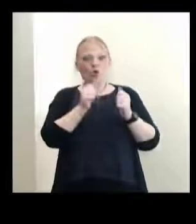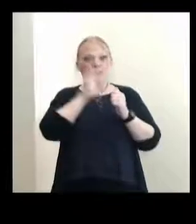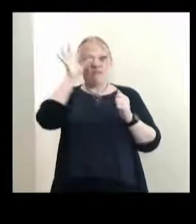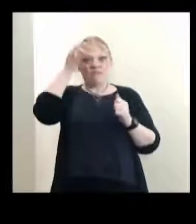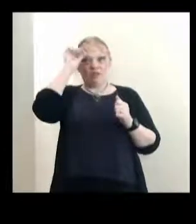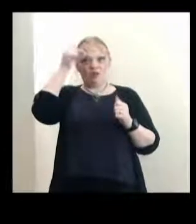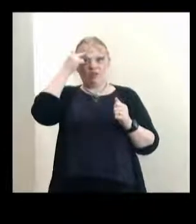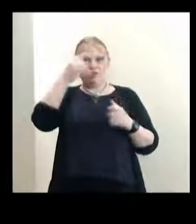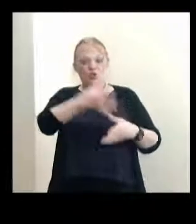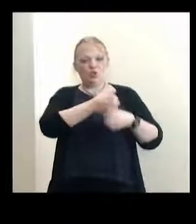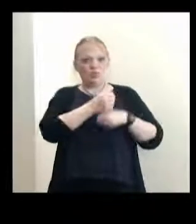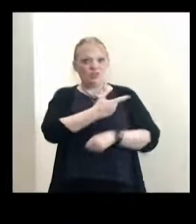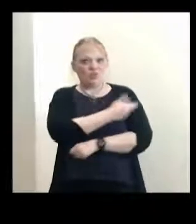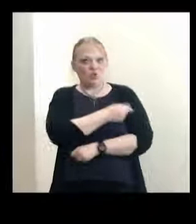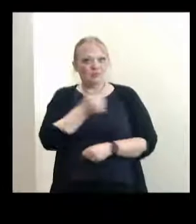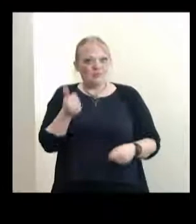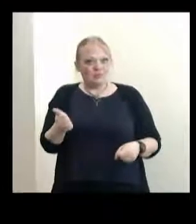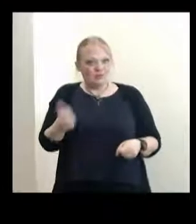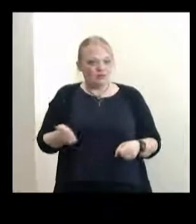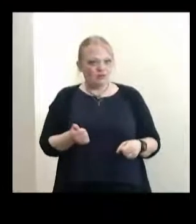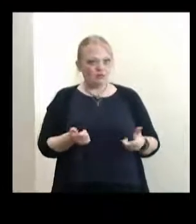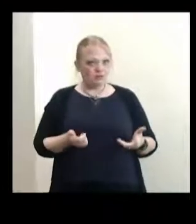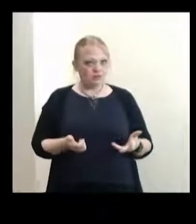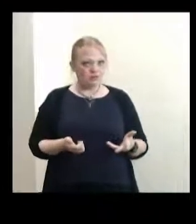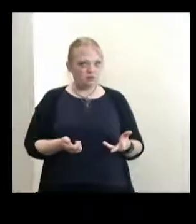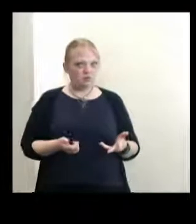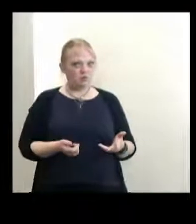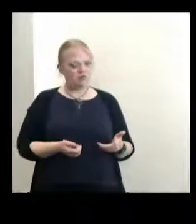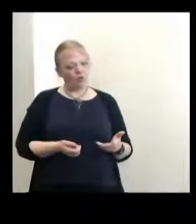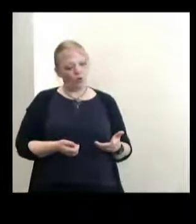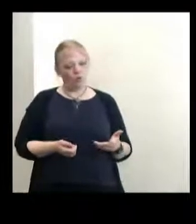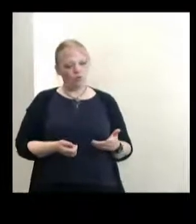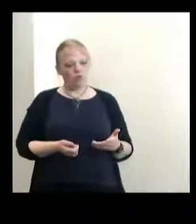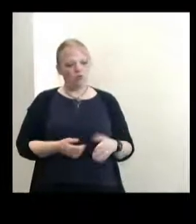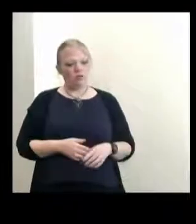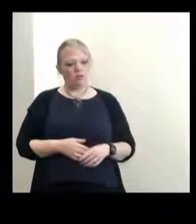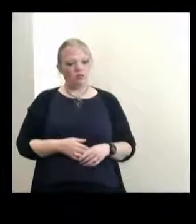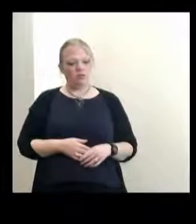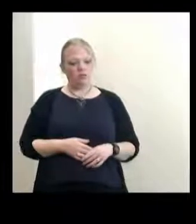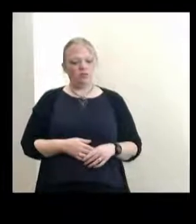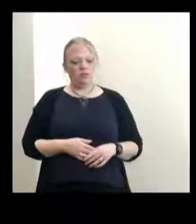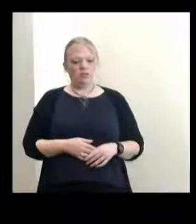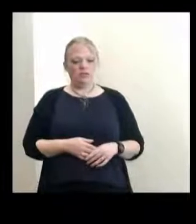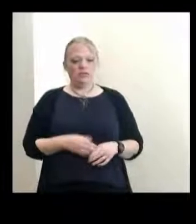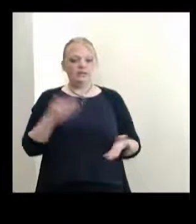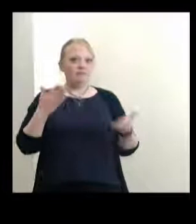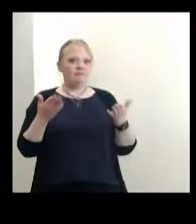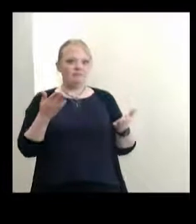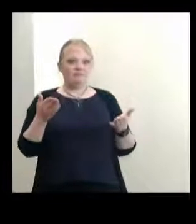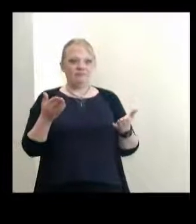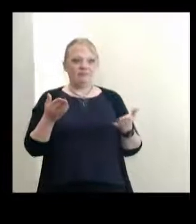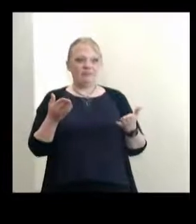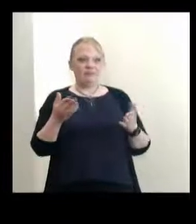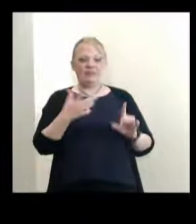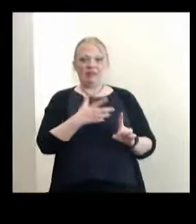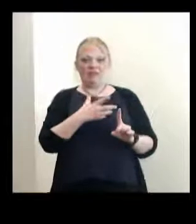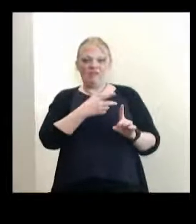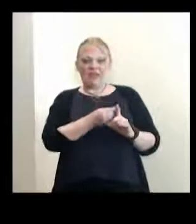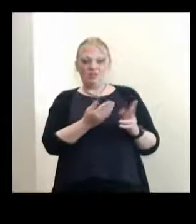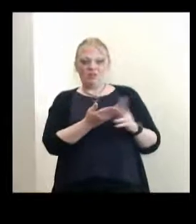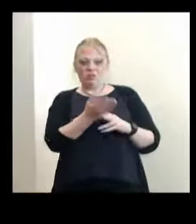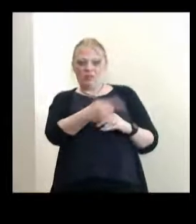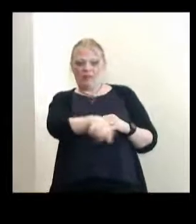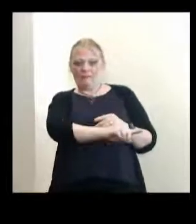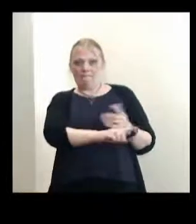doses. So it's not as if some of these folks were not vaccinated. They may have been vaccinated through doses that were provided by the federal government